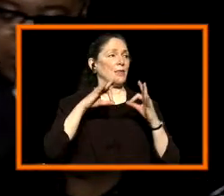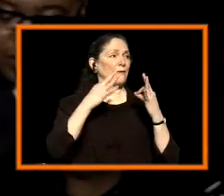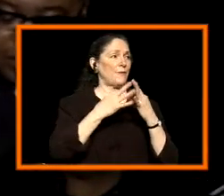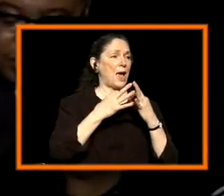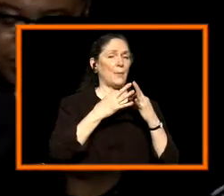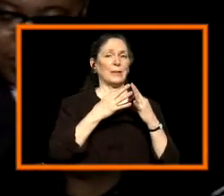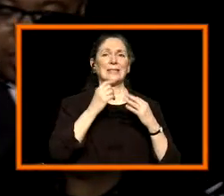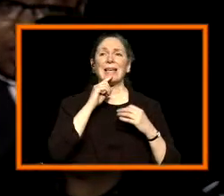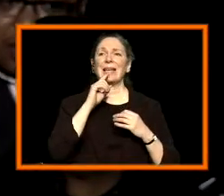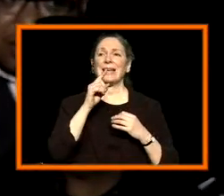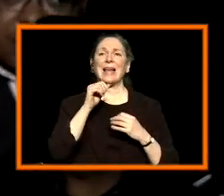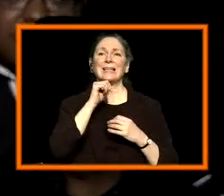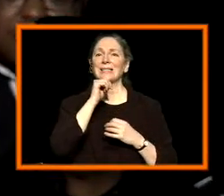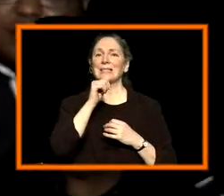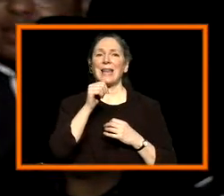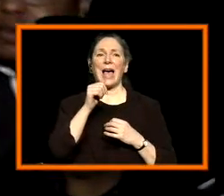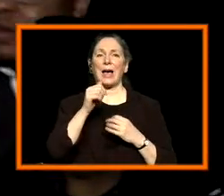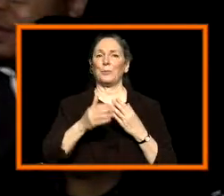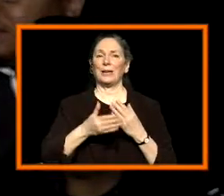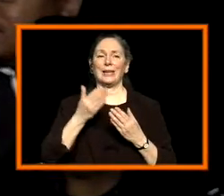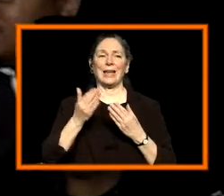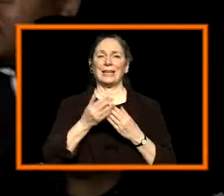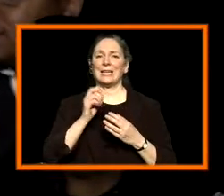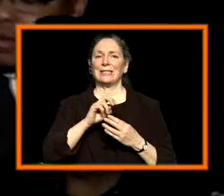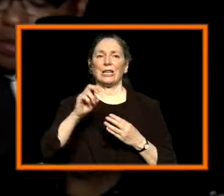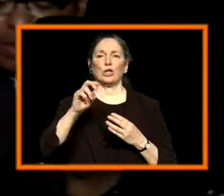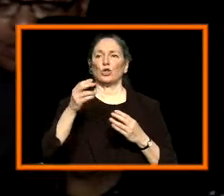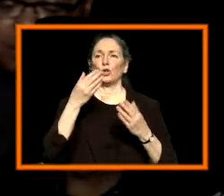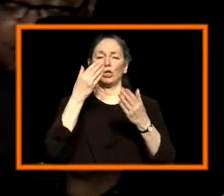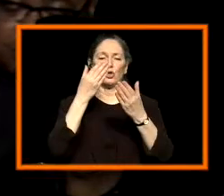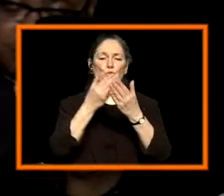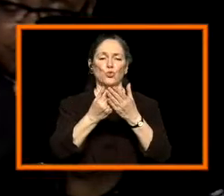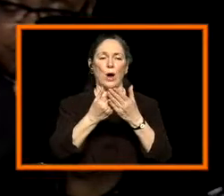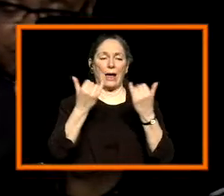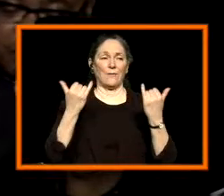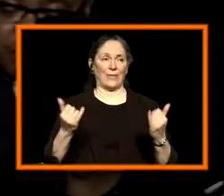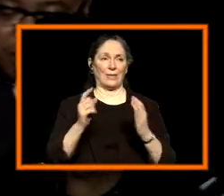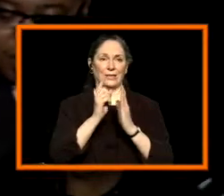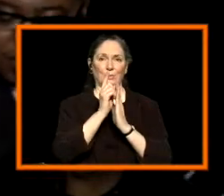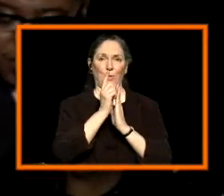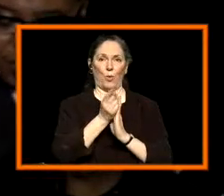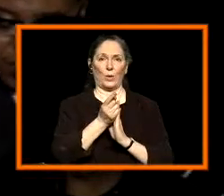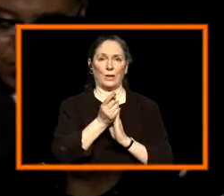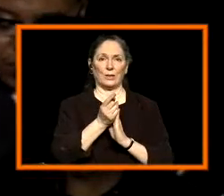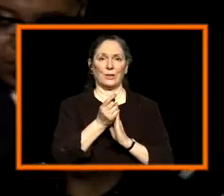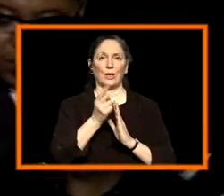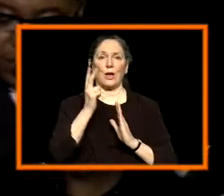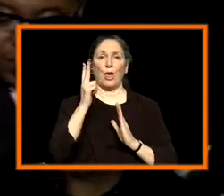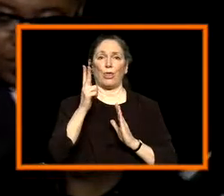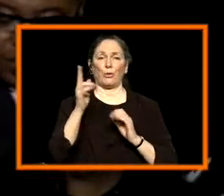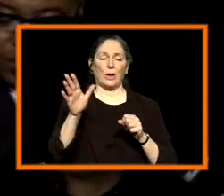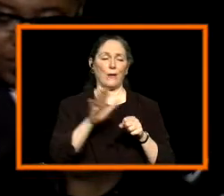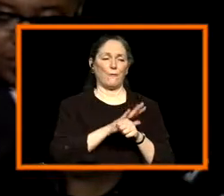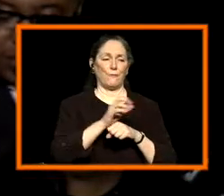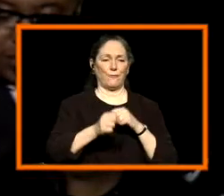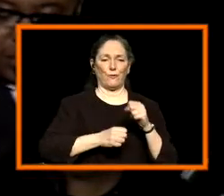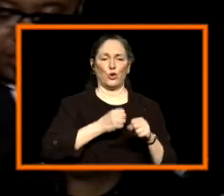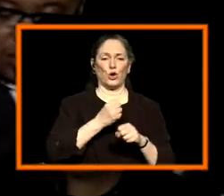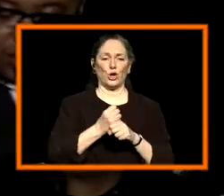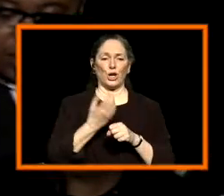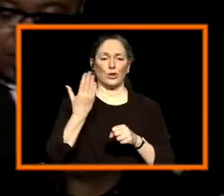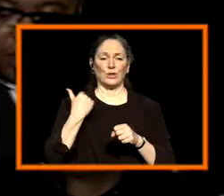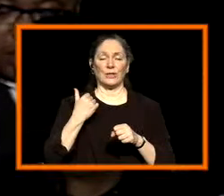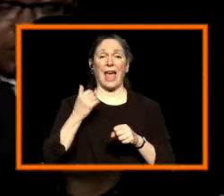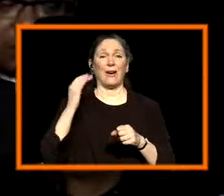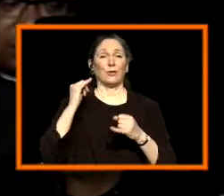families, it has not been an easy journey to arrive at this moment, 3 full years after the